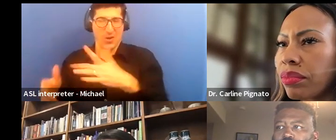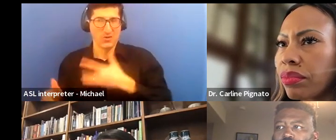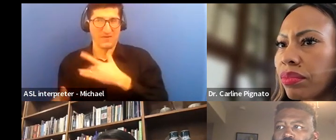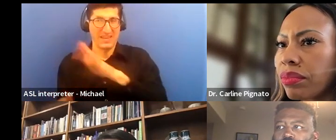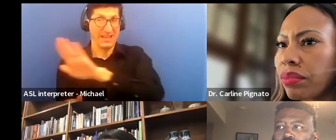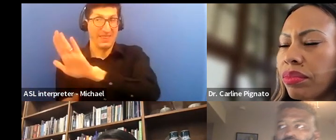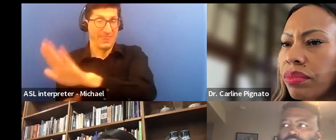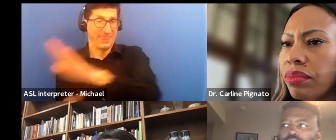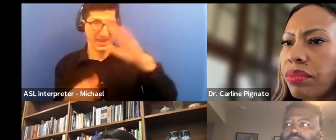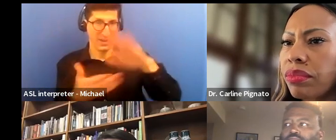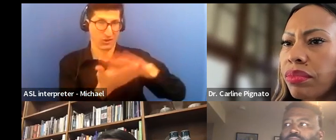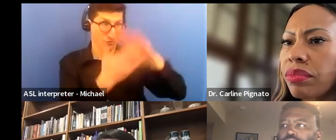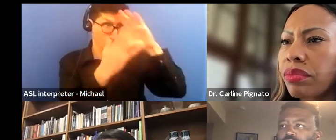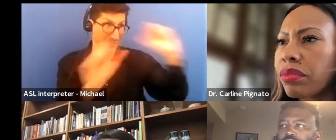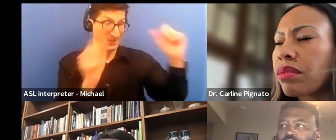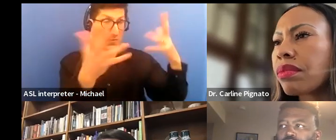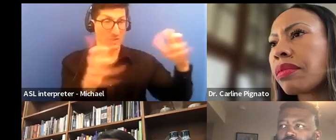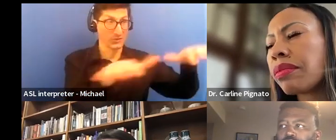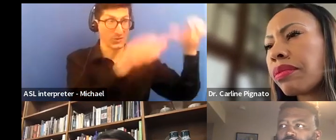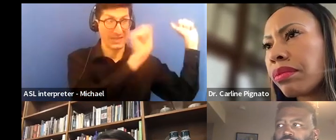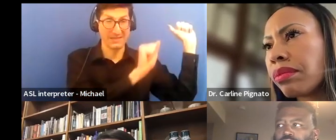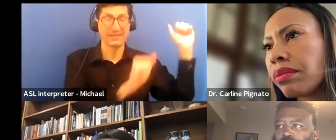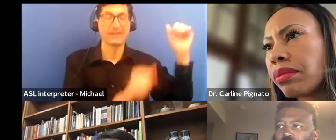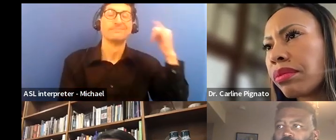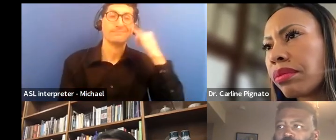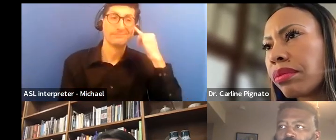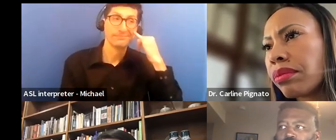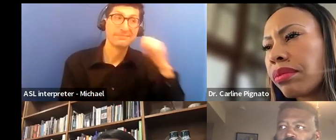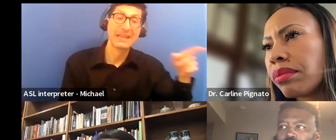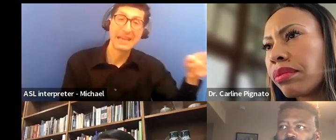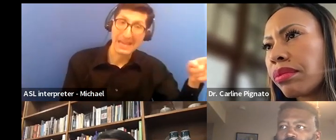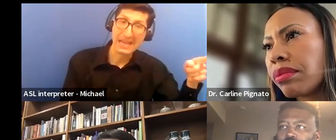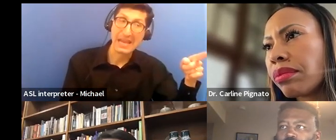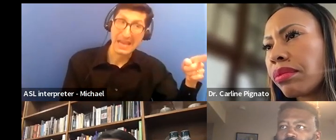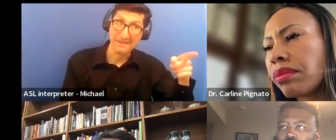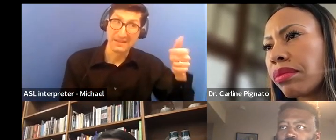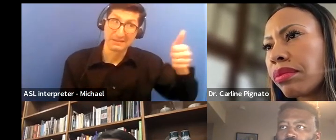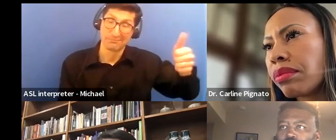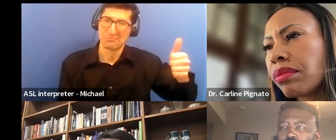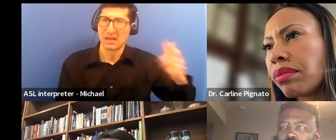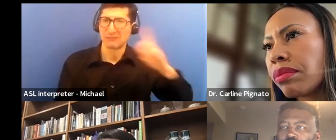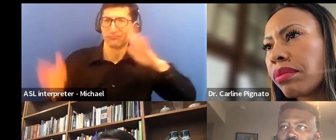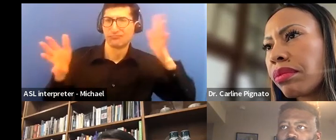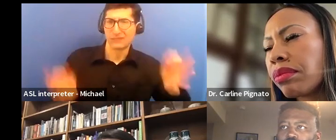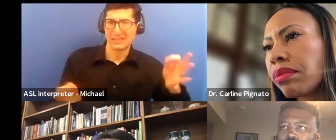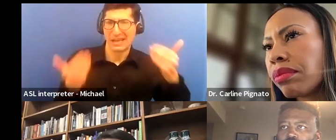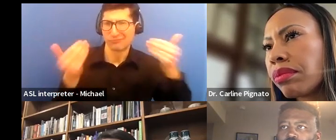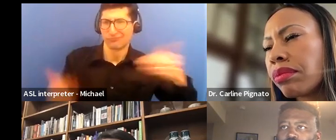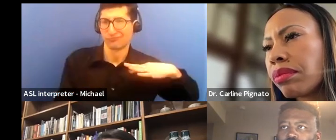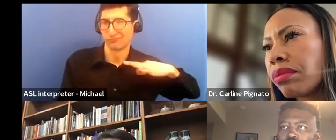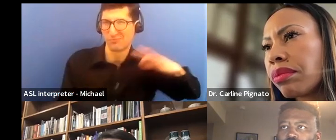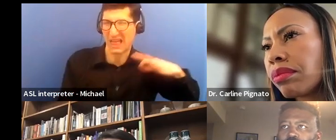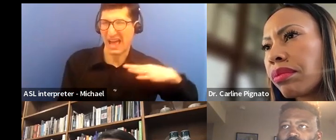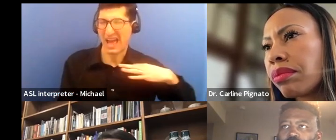pursuing a position, that's one thing that is not looked upon very favorably in communities, because at some point along the